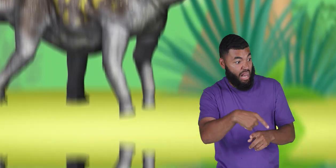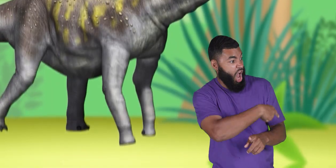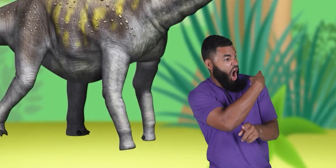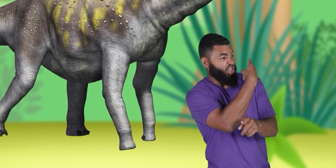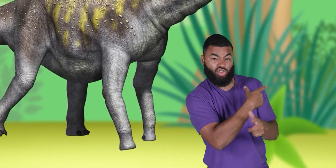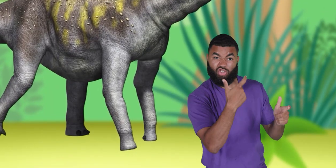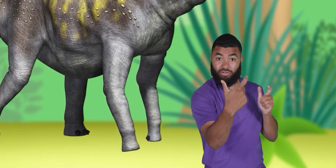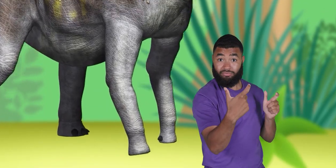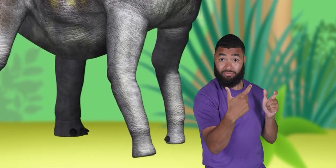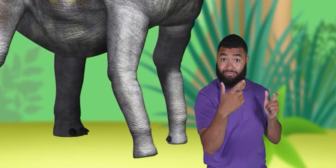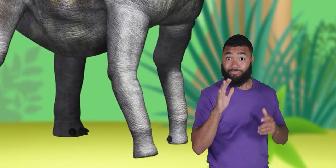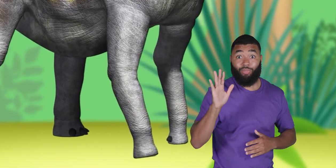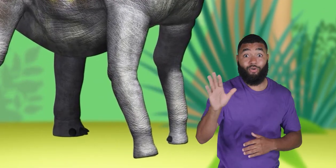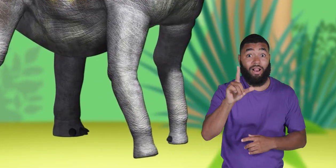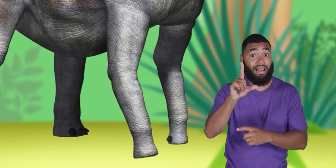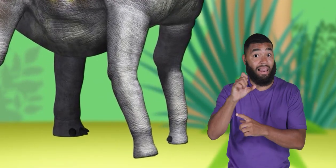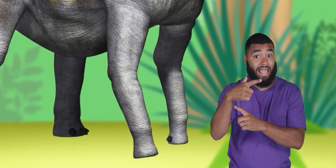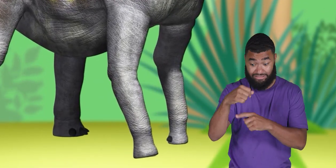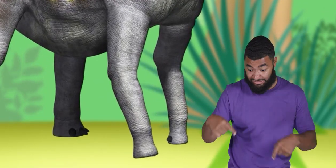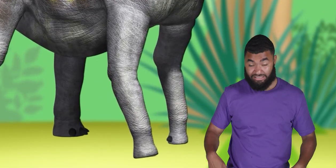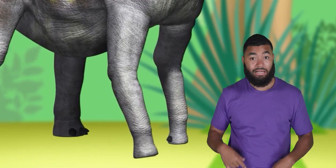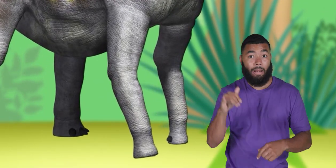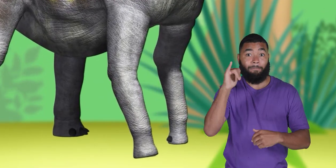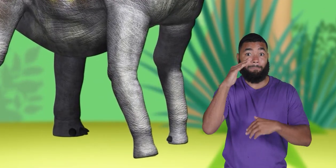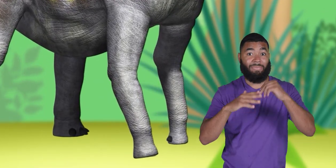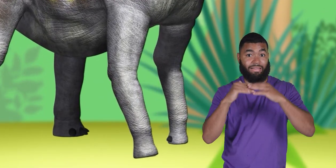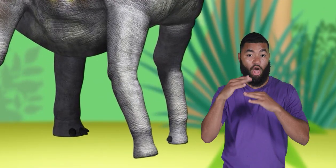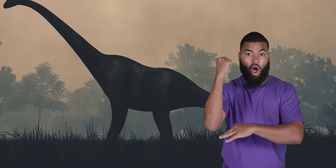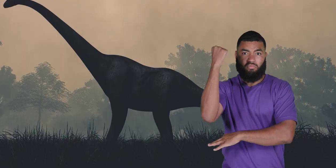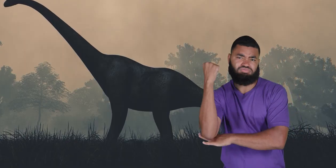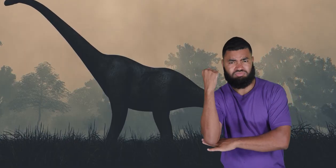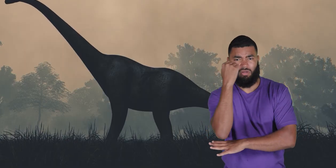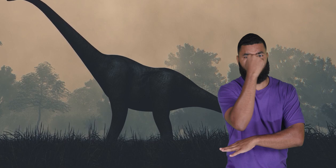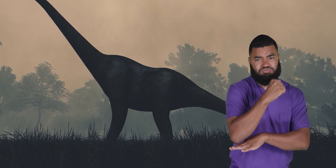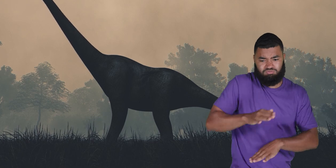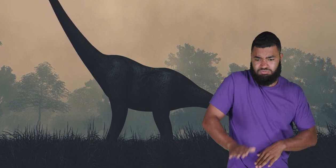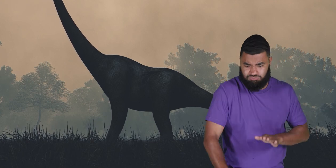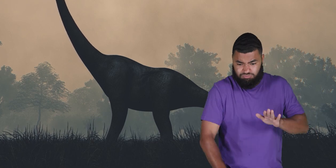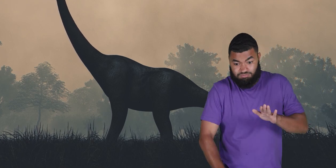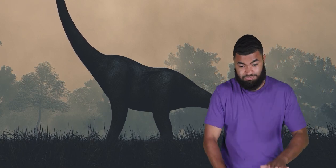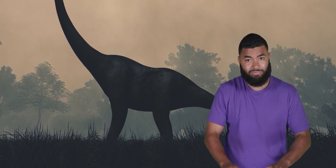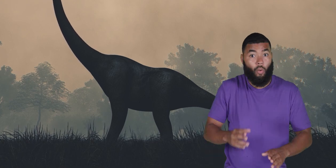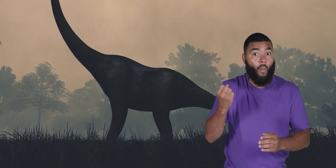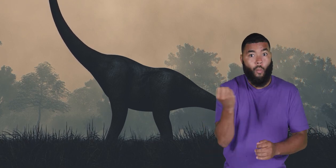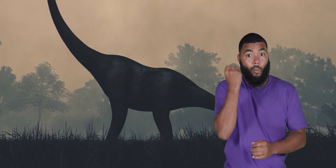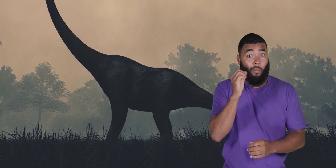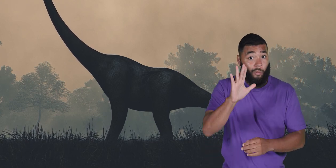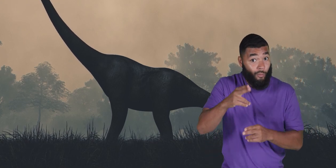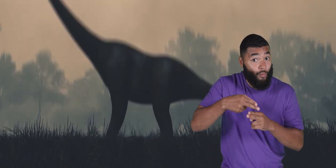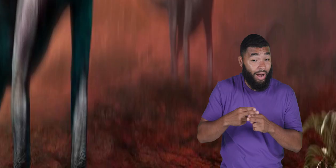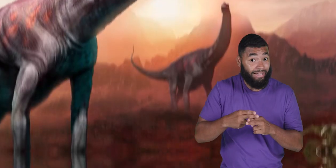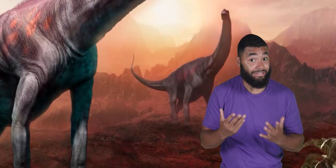The legs of sauropods are built like columns in a building. They have to be able to hold the enormous weight of the